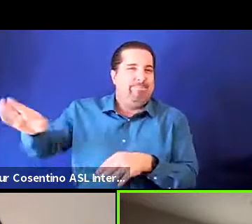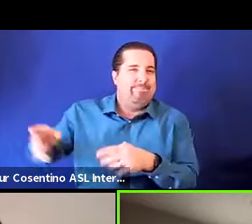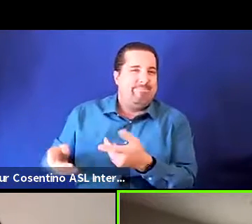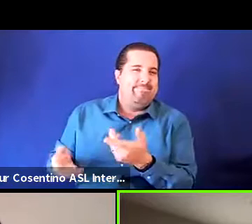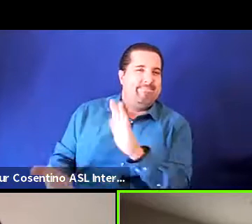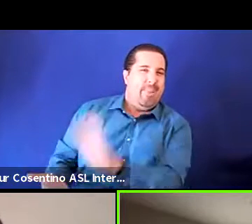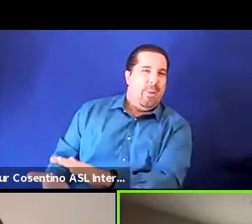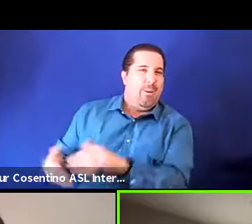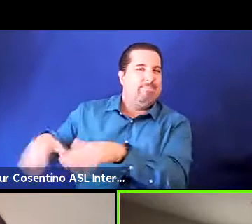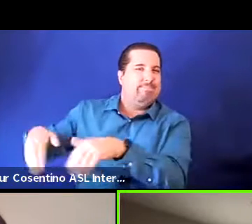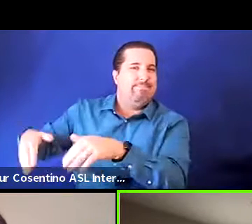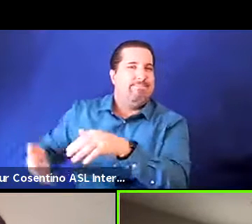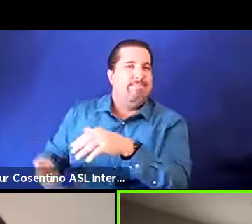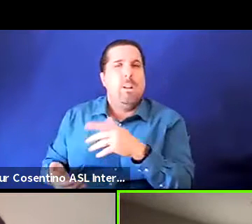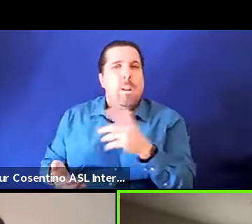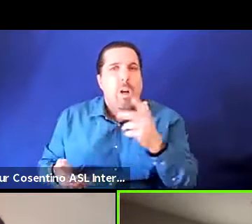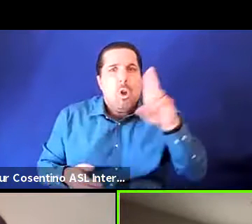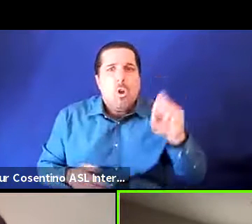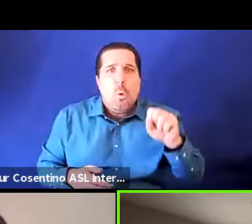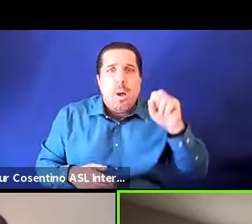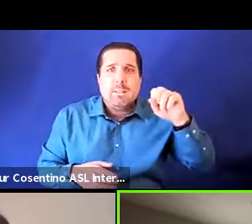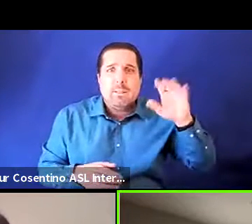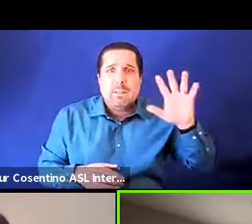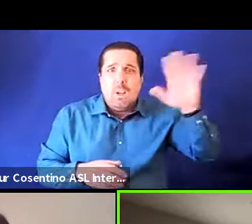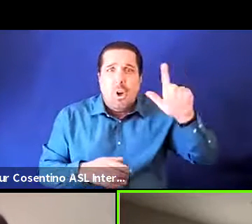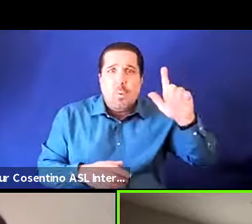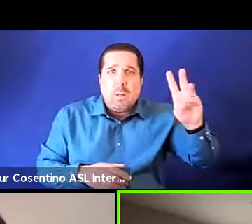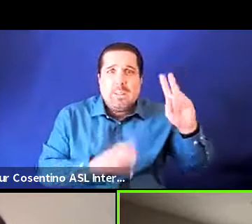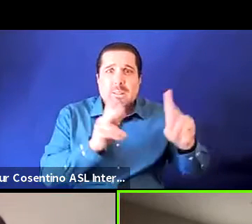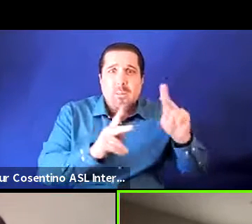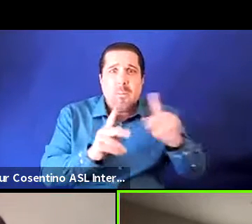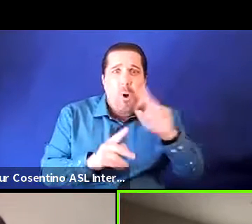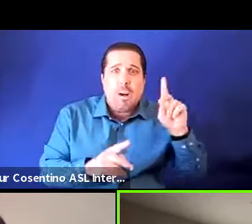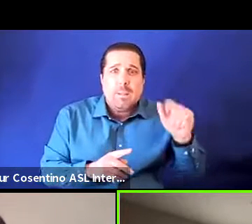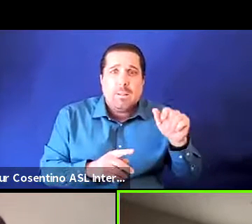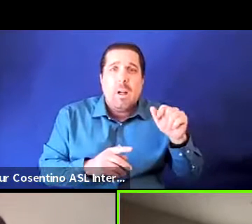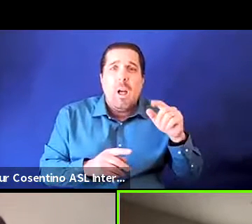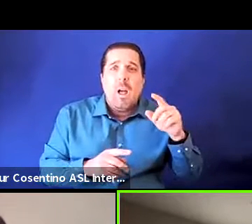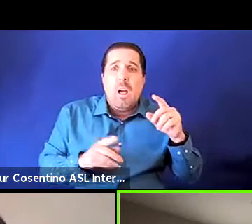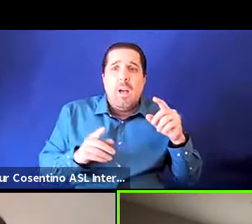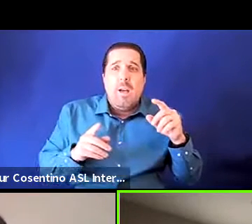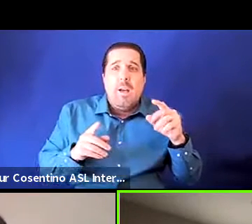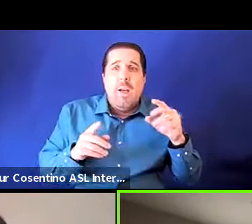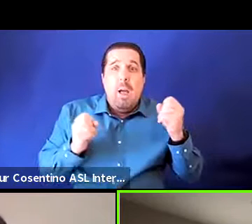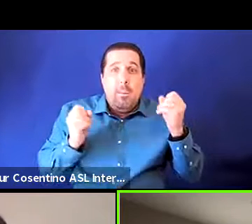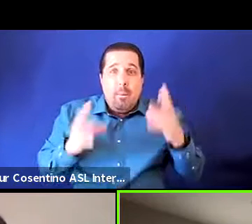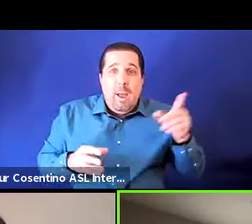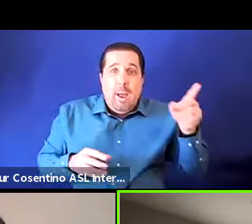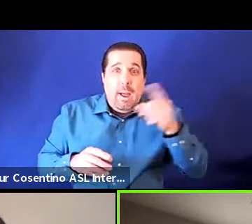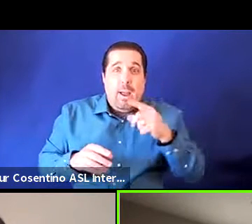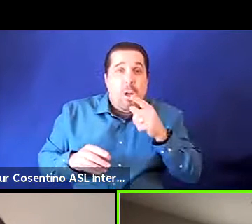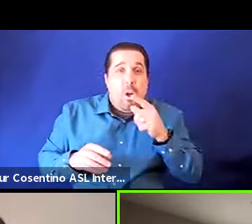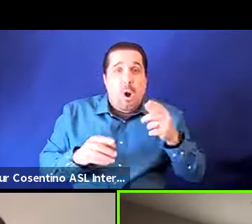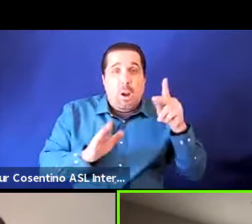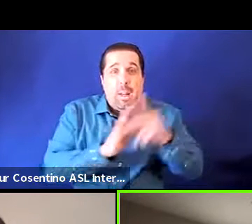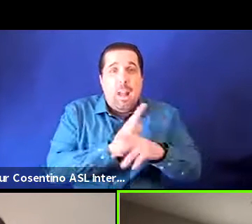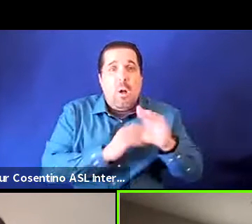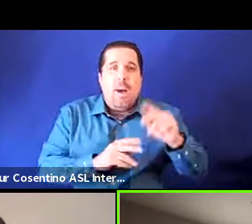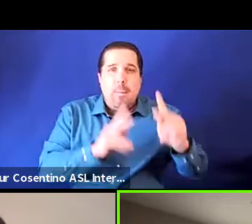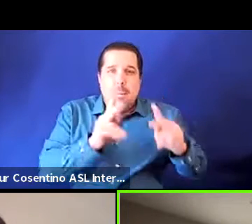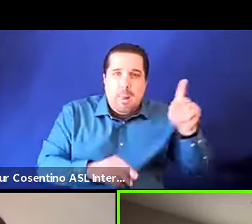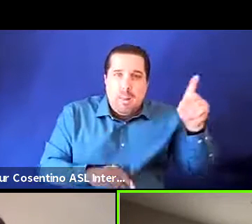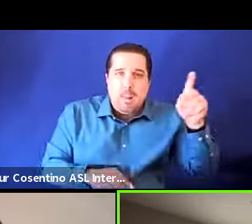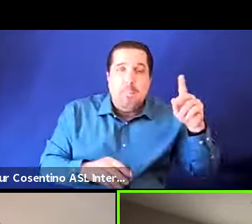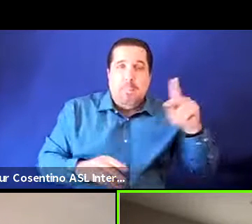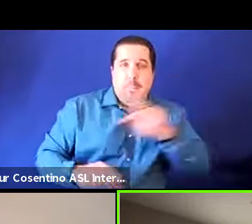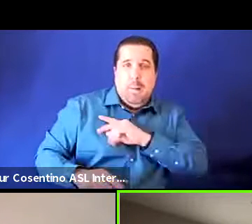surprise that in the US alone, 26% of the people are disabled and neurodivergent people, and half of those people are killed by the police, as